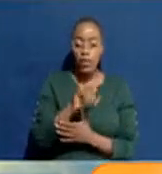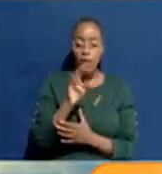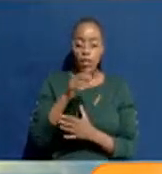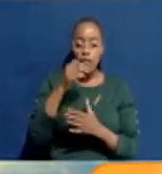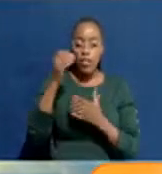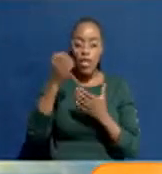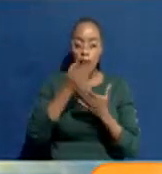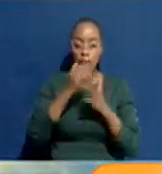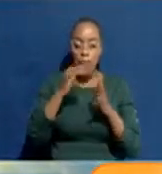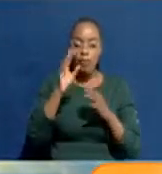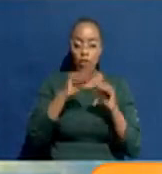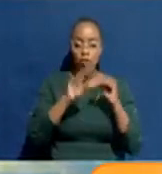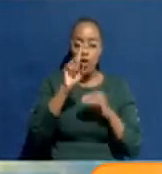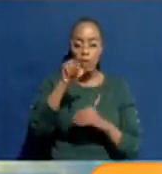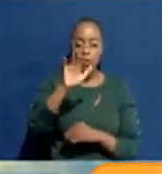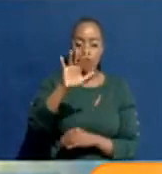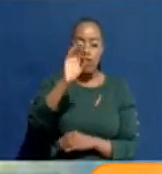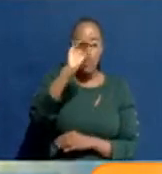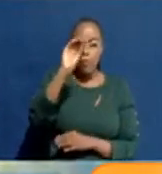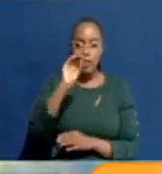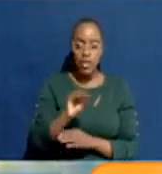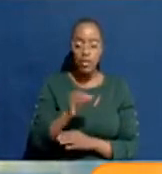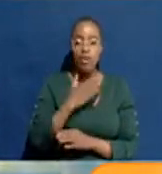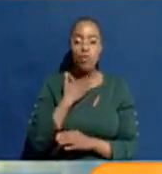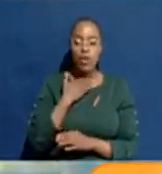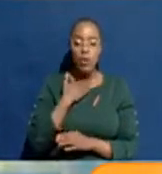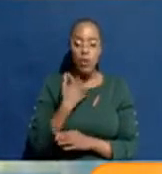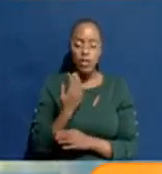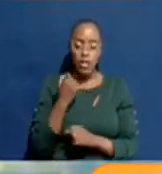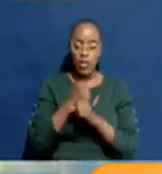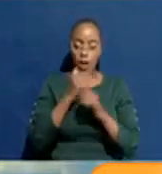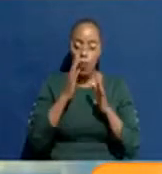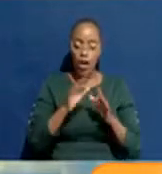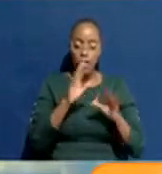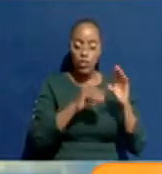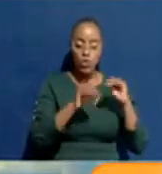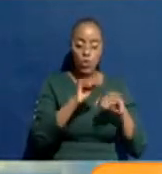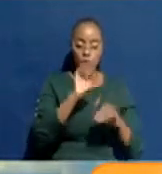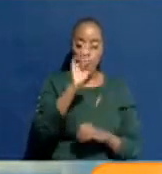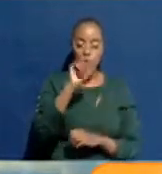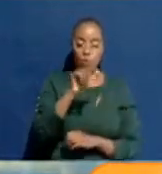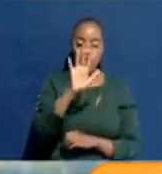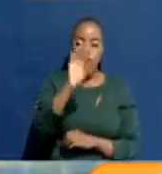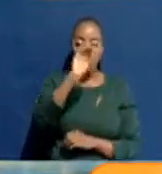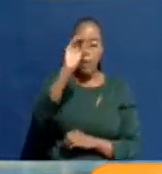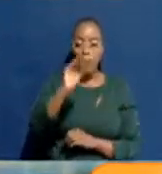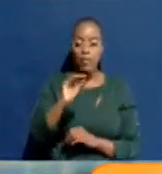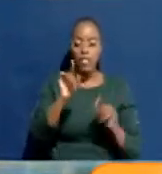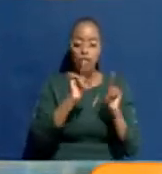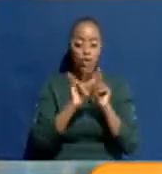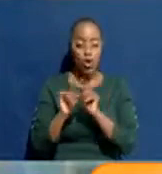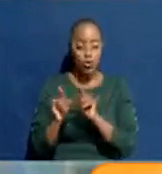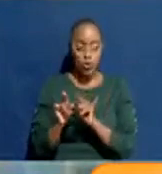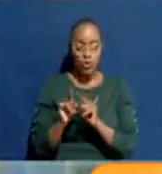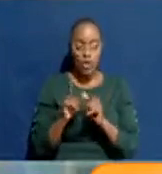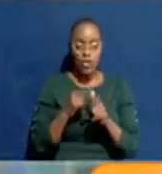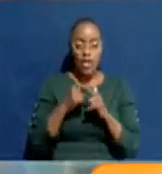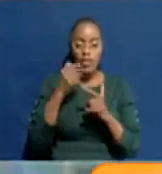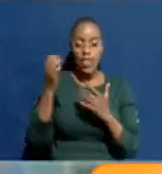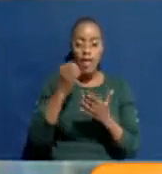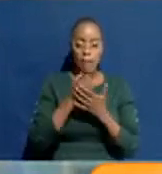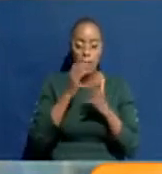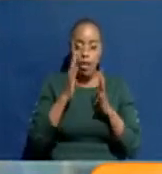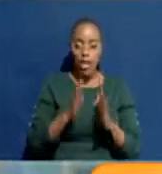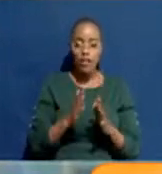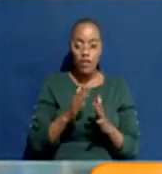to contribute 1.5%. You want the employee to contribute 1.5% as well. The employer is